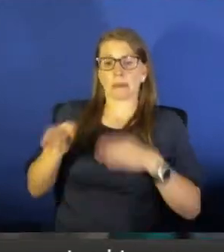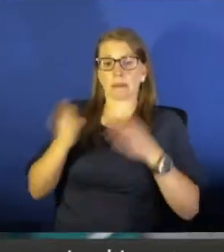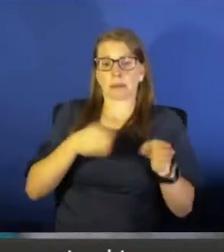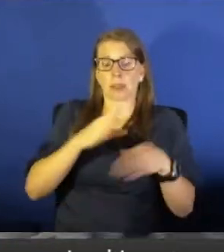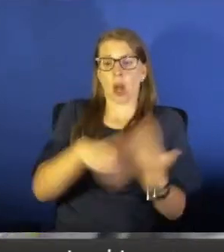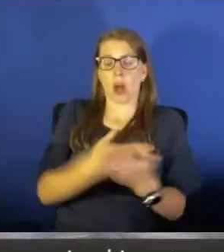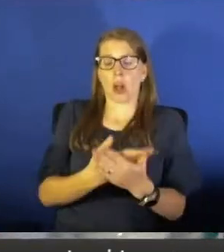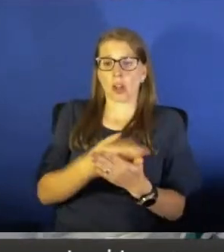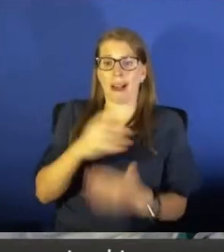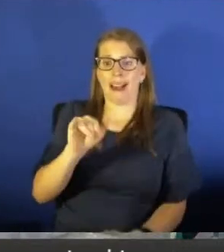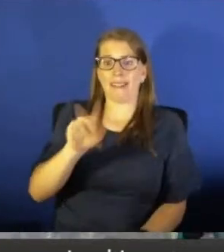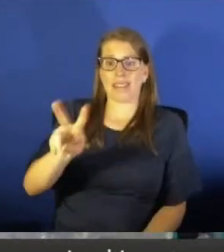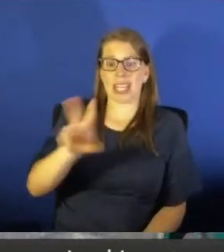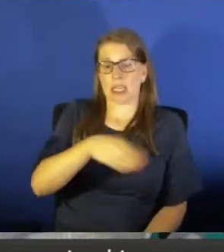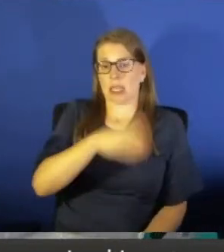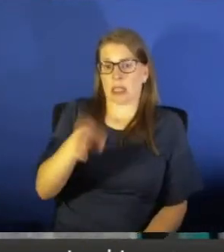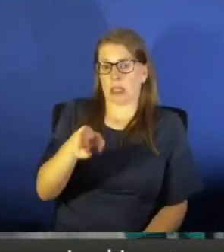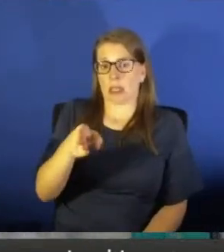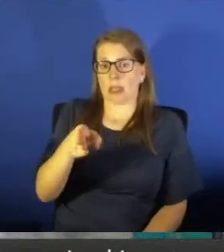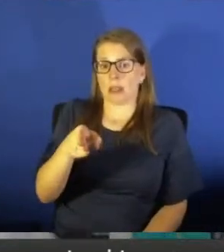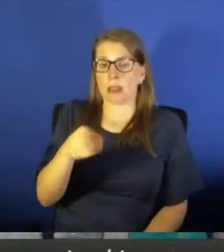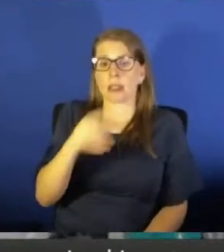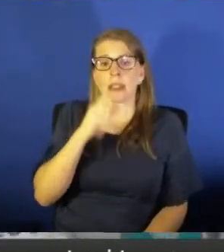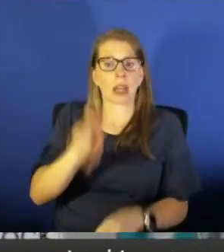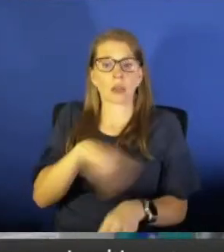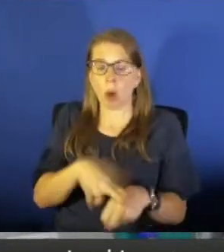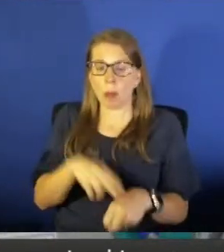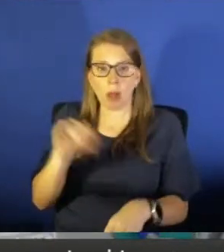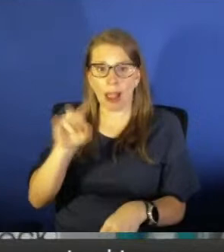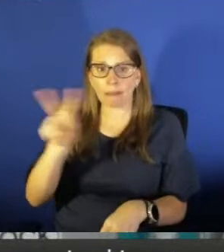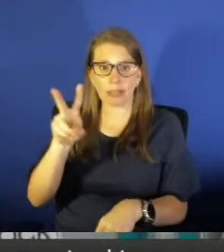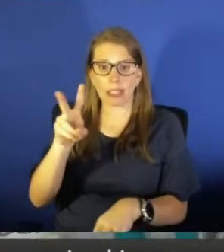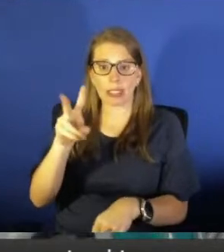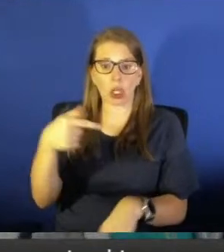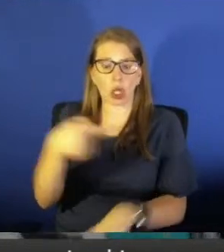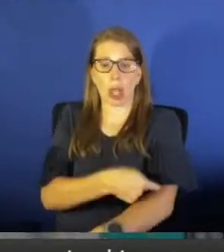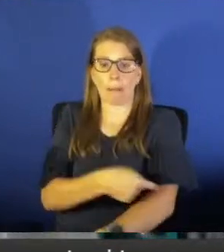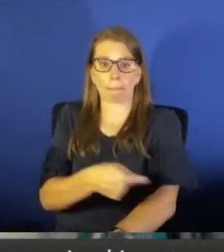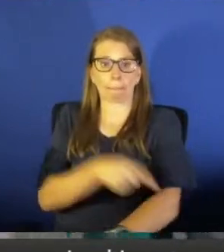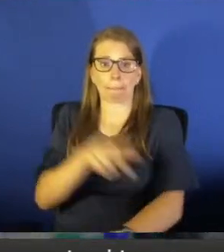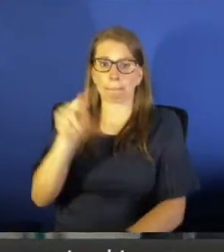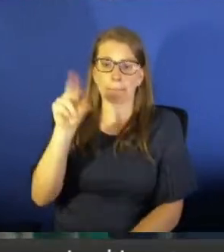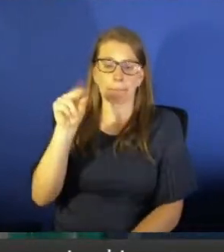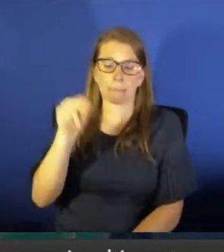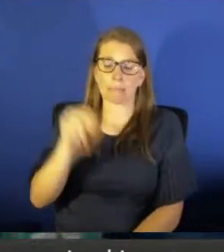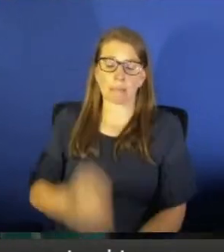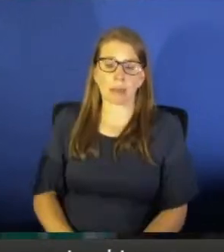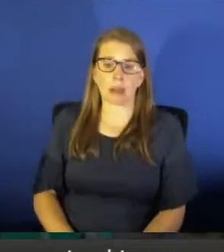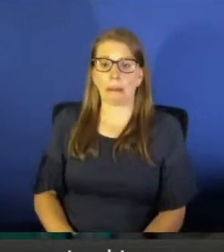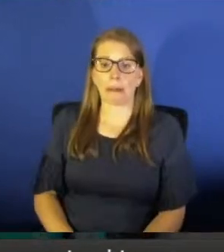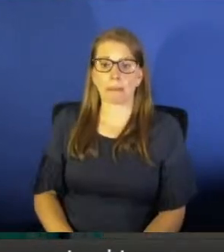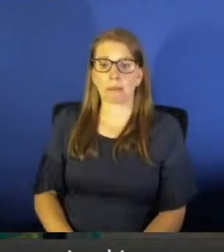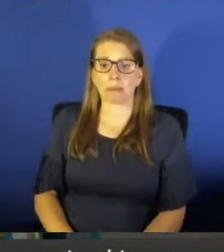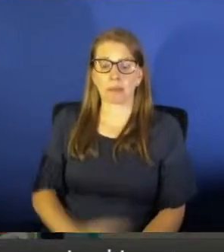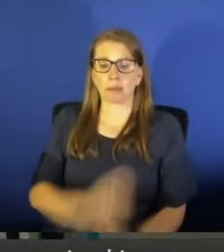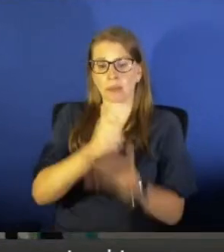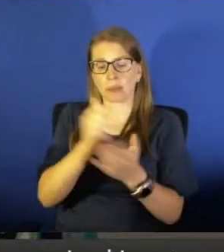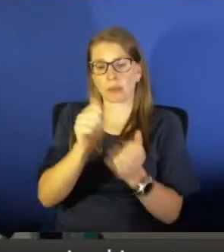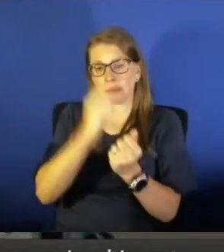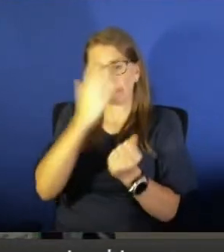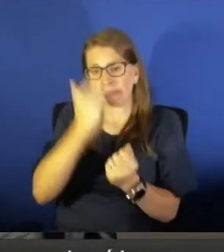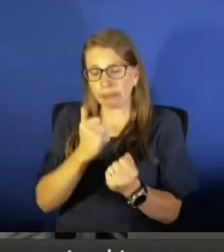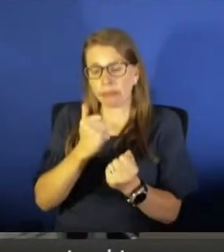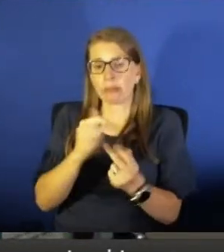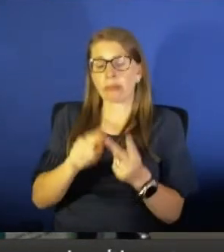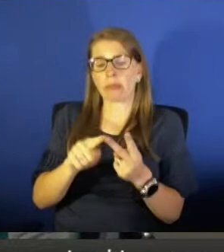IVs were. Yeah. Now this is not a normal amount of IV hookups. No, just to help with sedation,